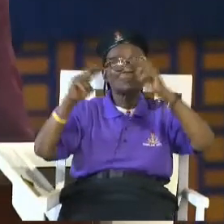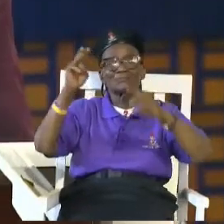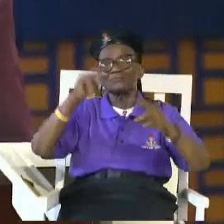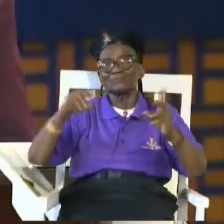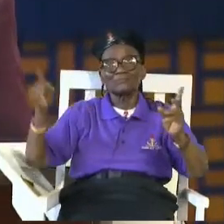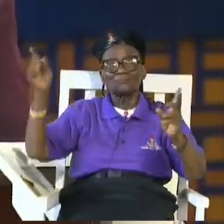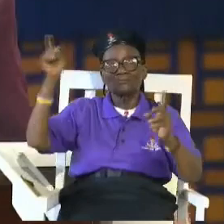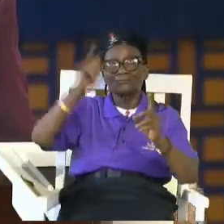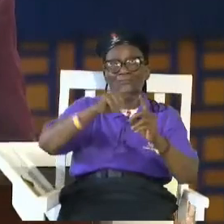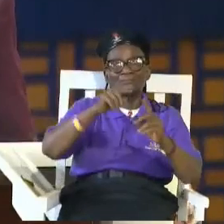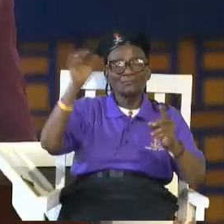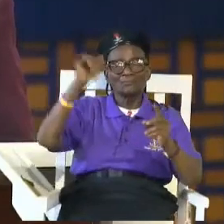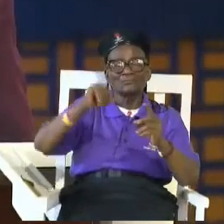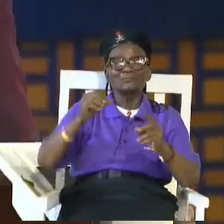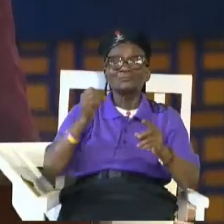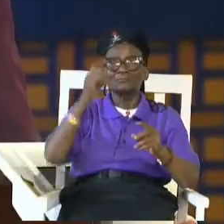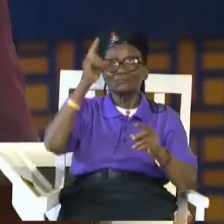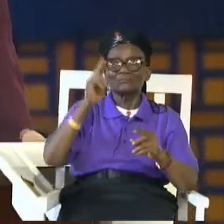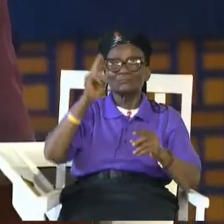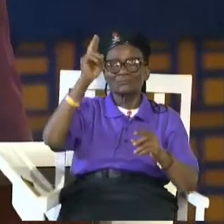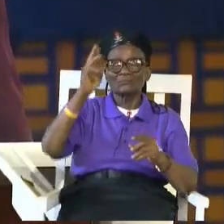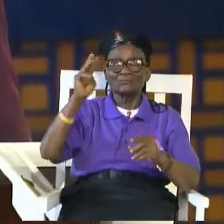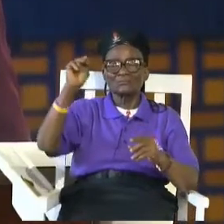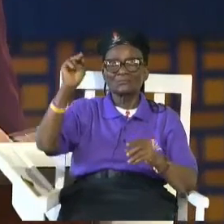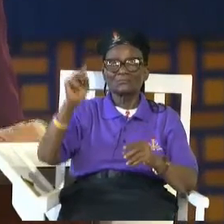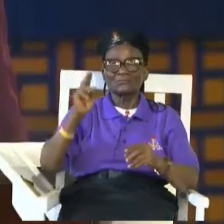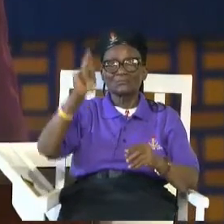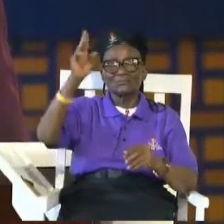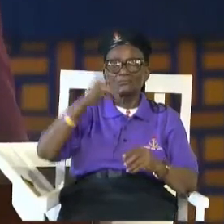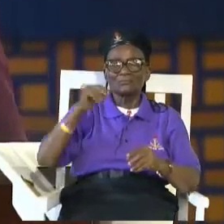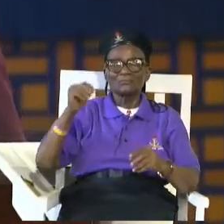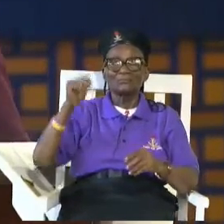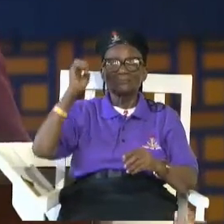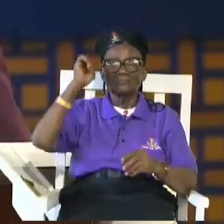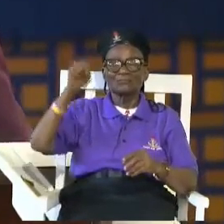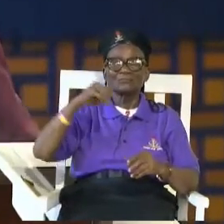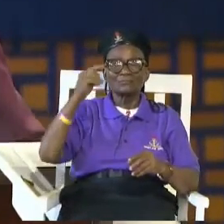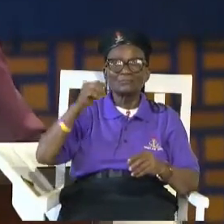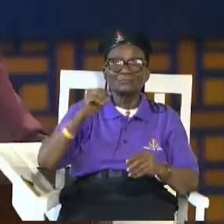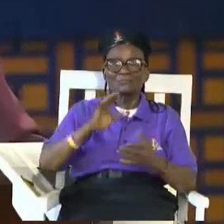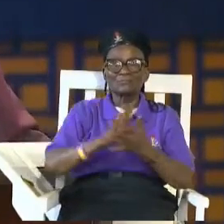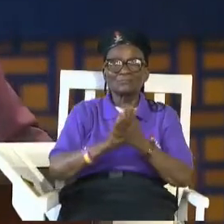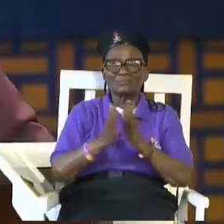Until they woke him up and he spoke and said, peace be still.